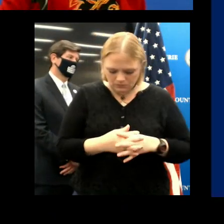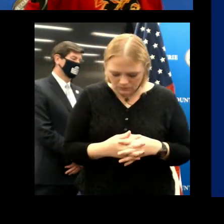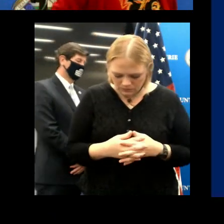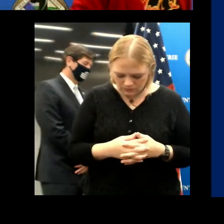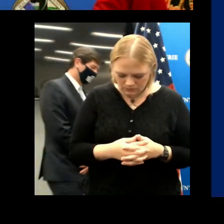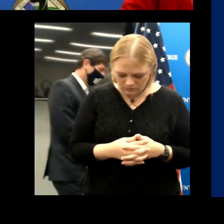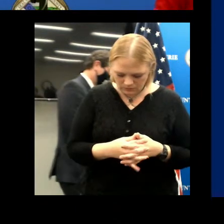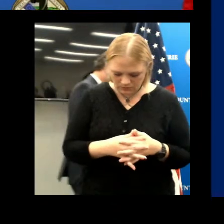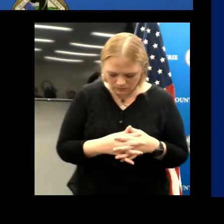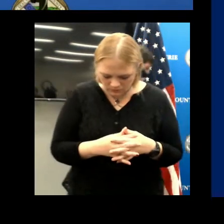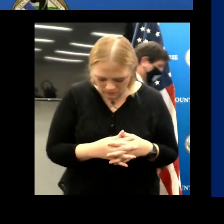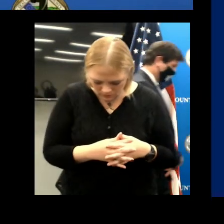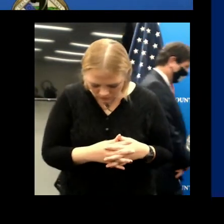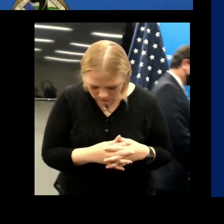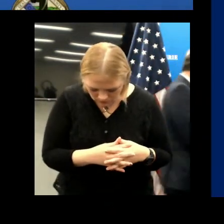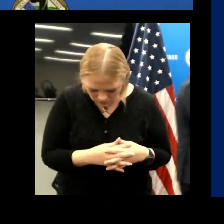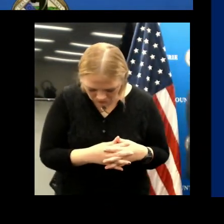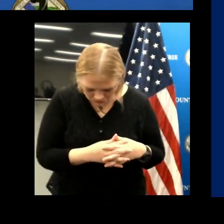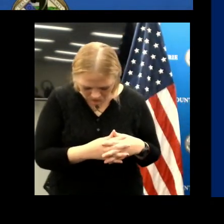Thanks.